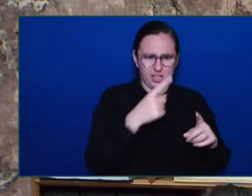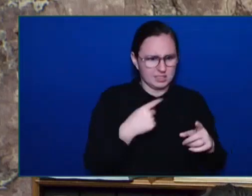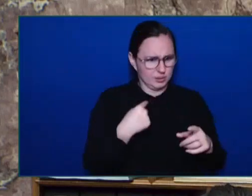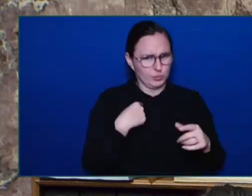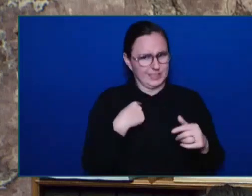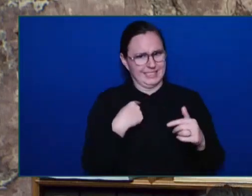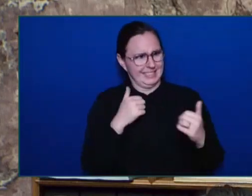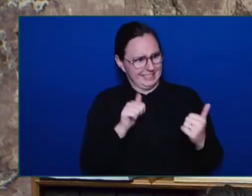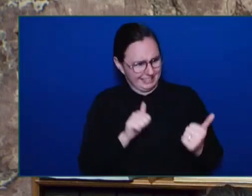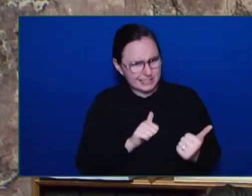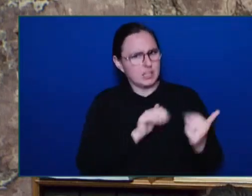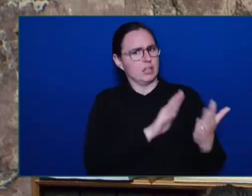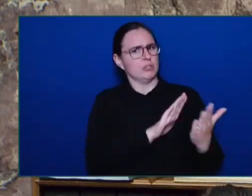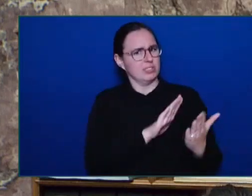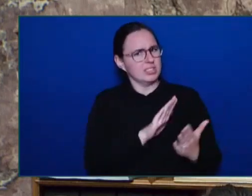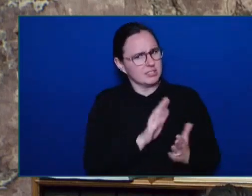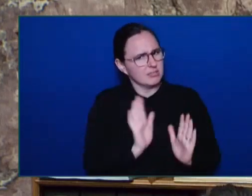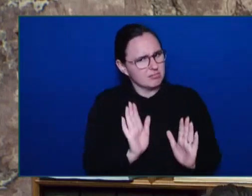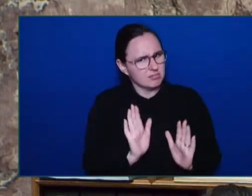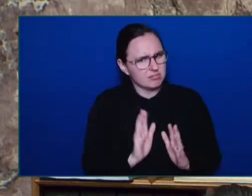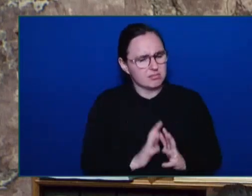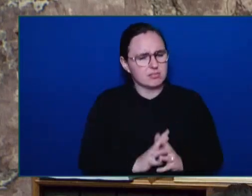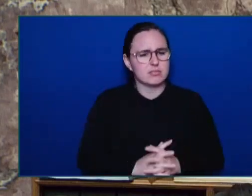And Honourable Speaker, let's also be clear.